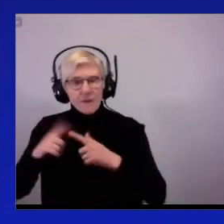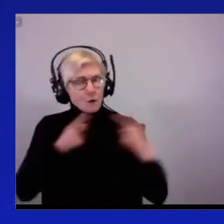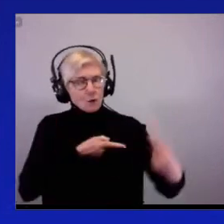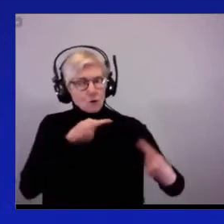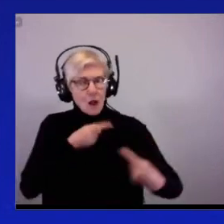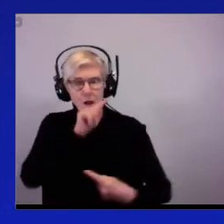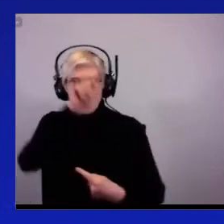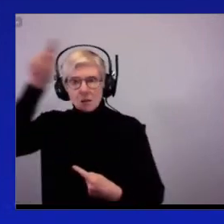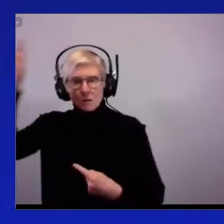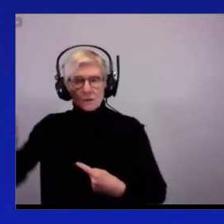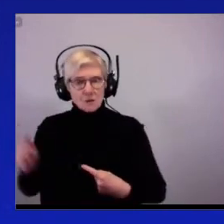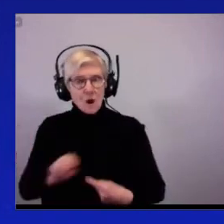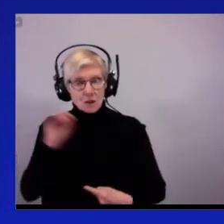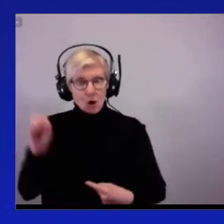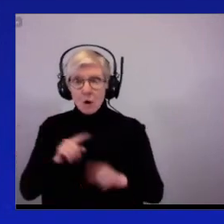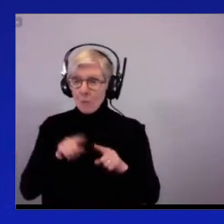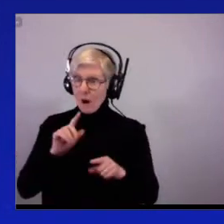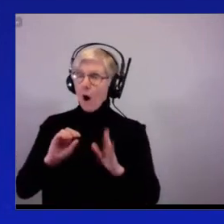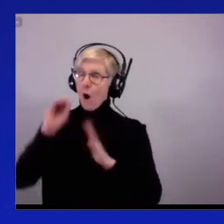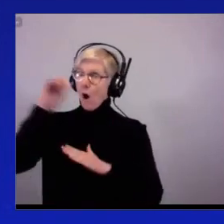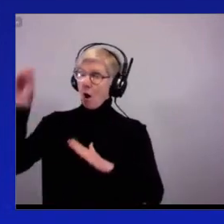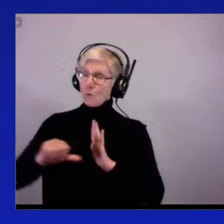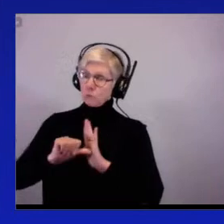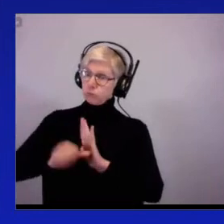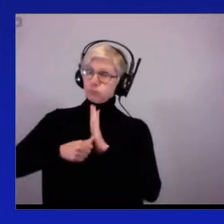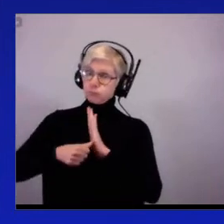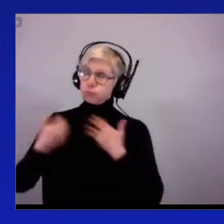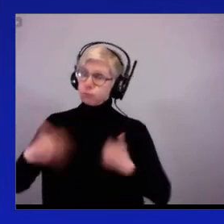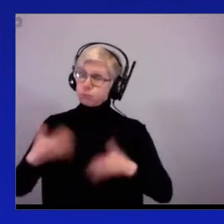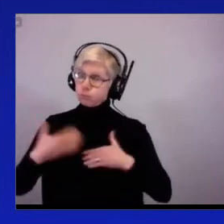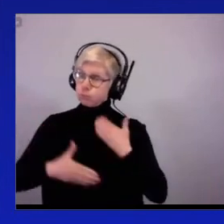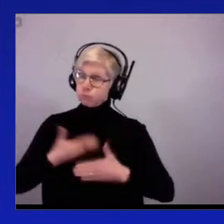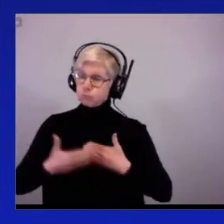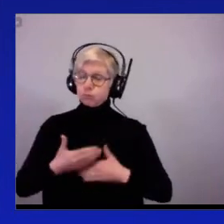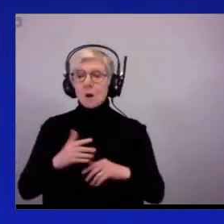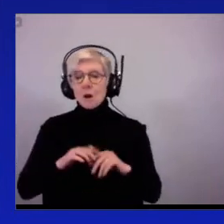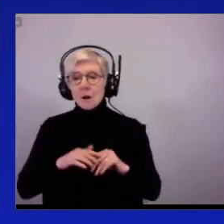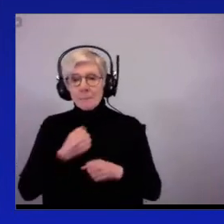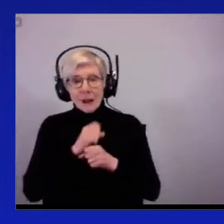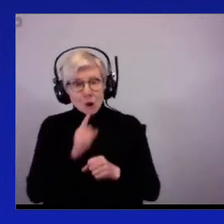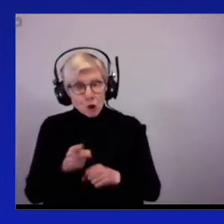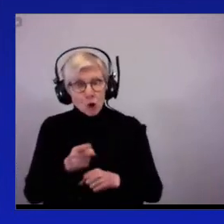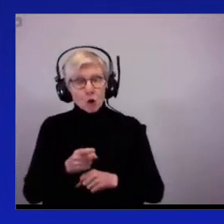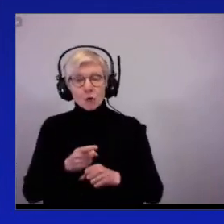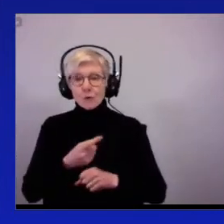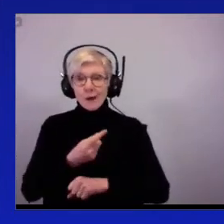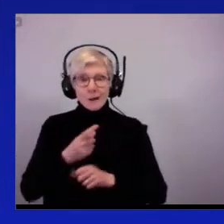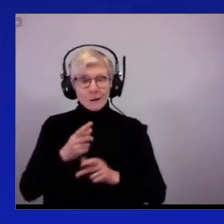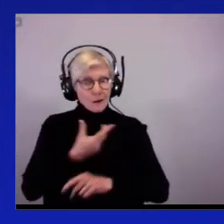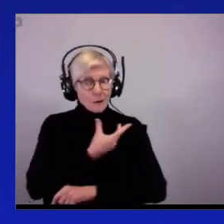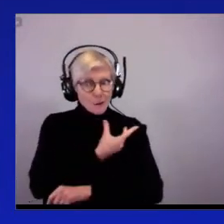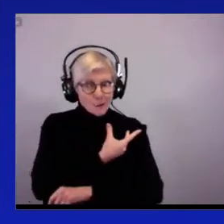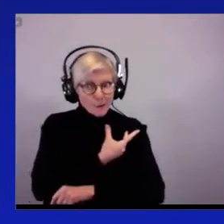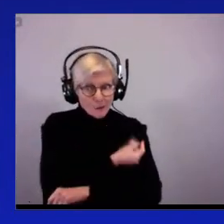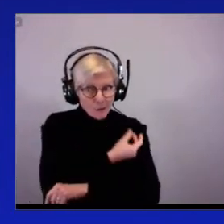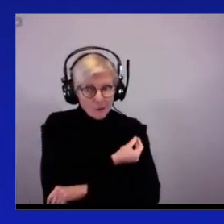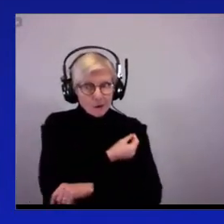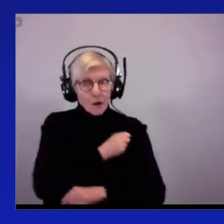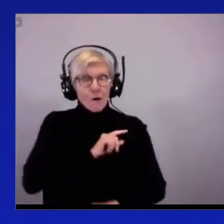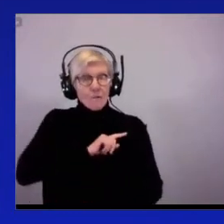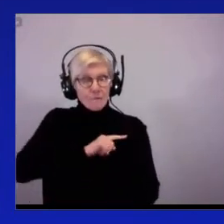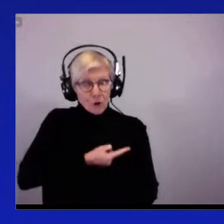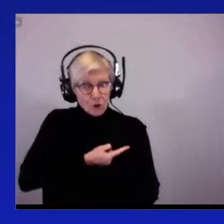the people who work in them, challenges ensuring that people get the same dosage of both